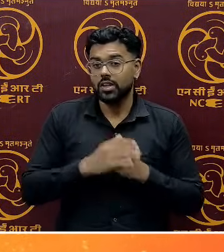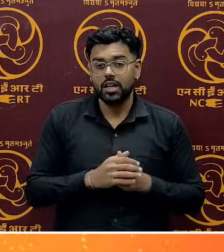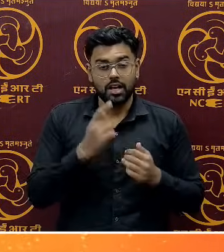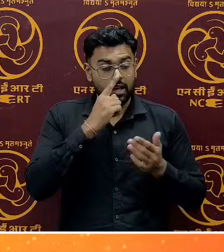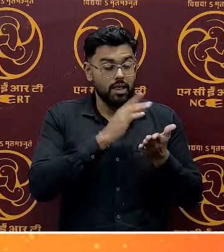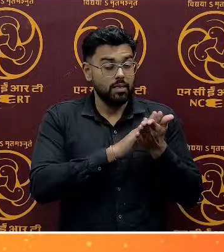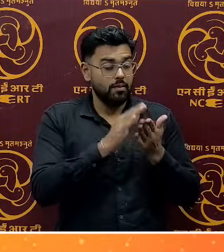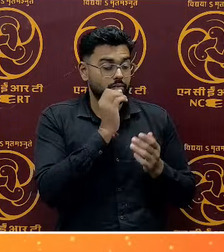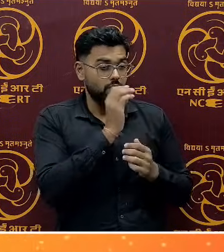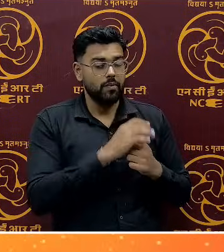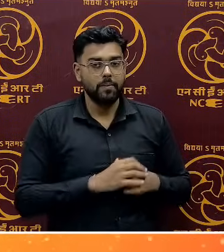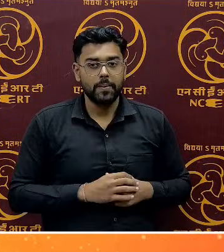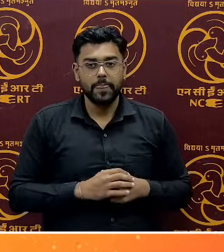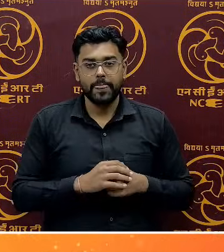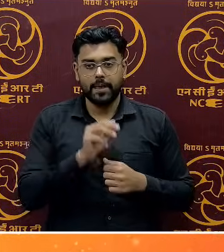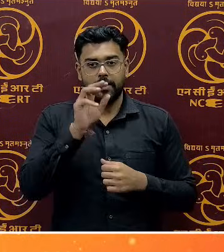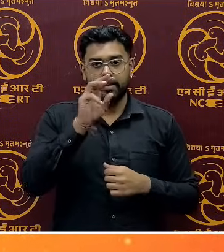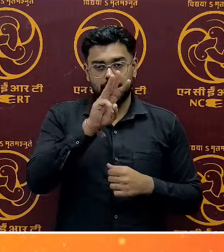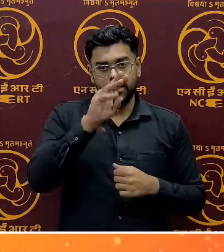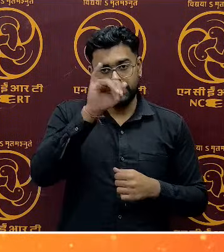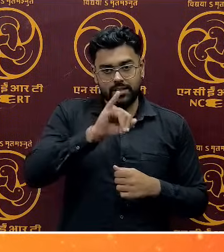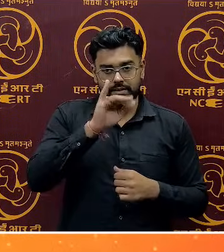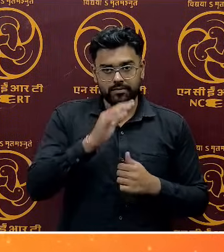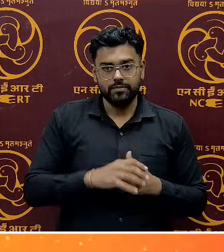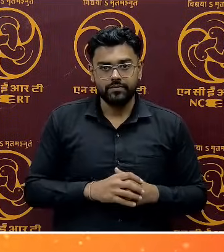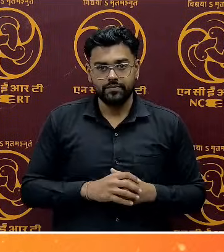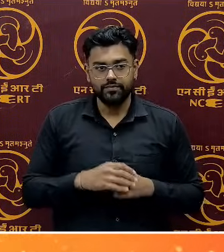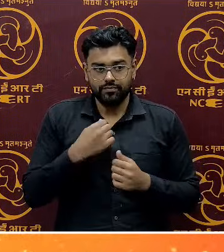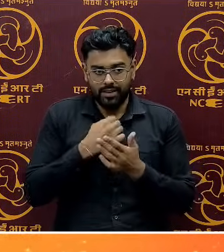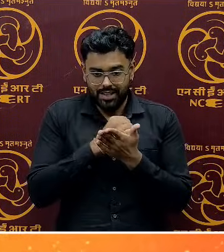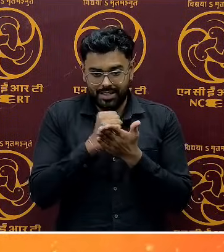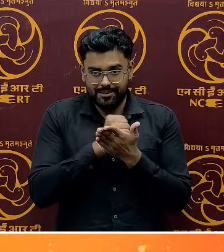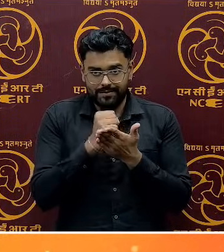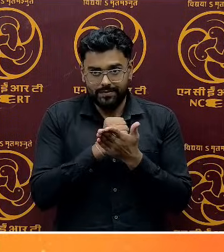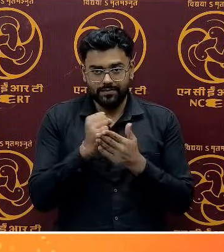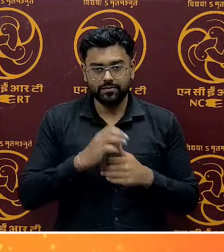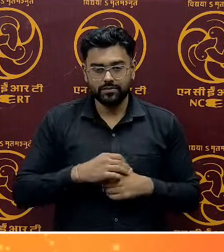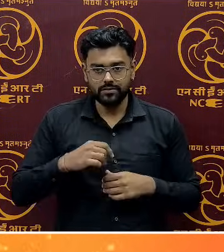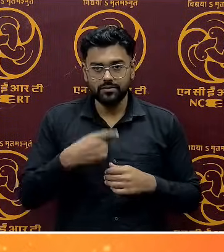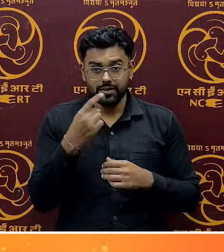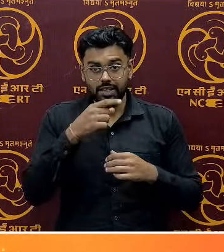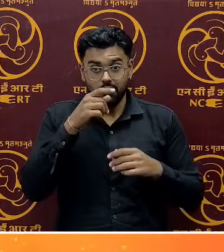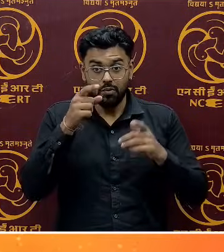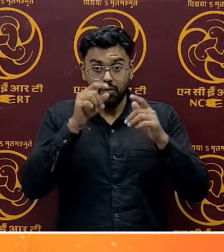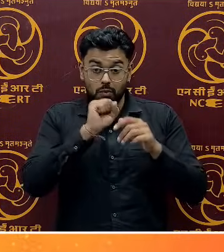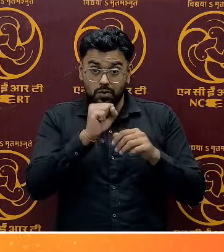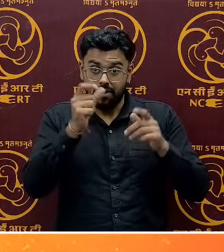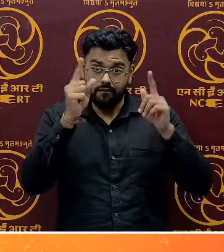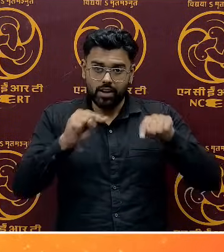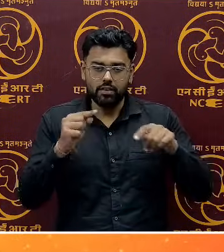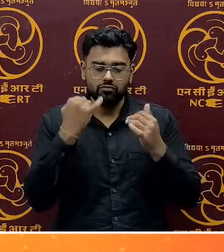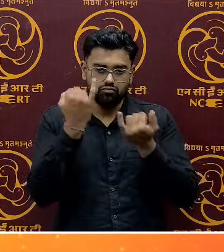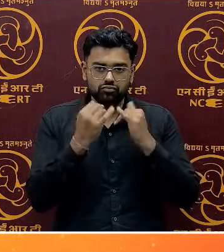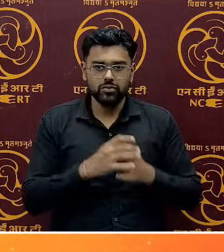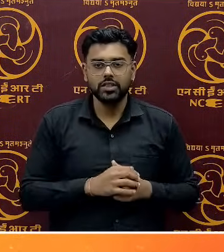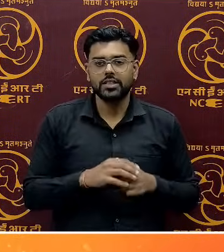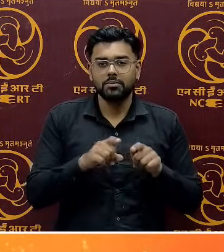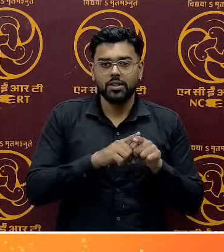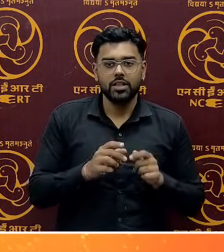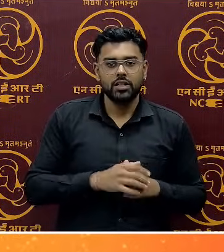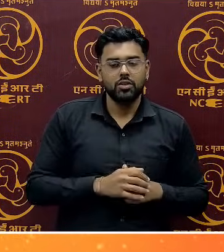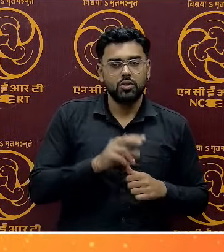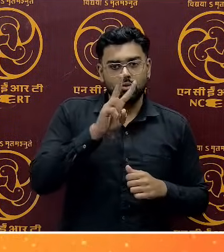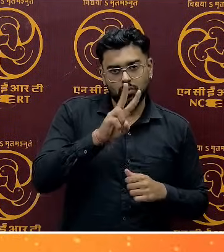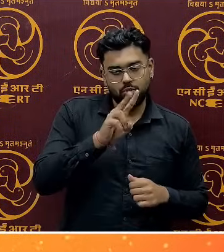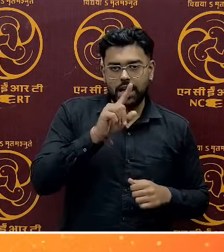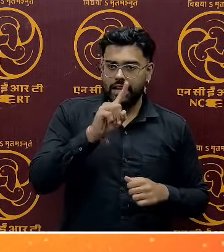Harpreet, I will take this 36 and I will try to find out its factors. What are the factors? 2 and 18.